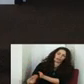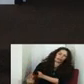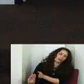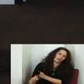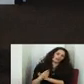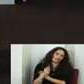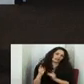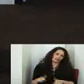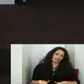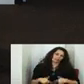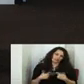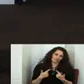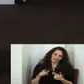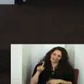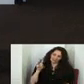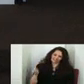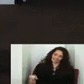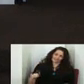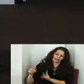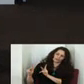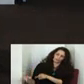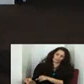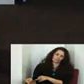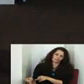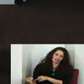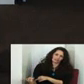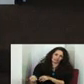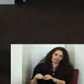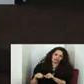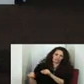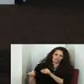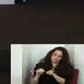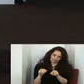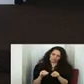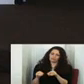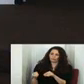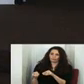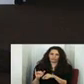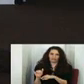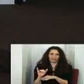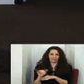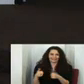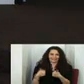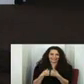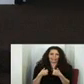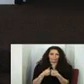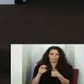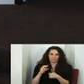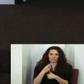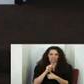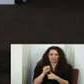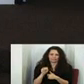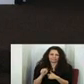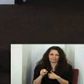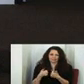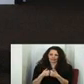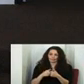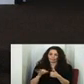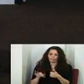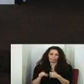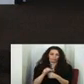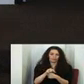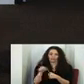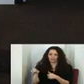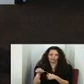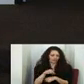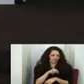living and asking that third party to move you around like a chess on a chessboard. It's about being